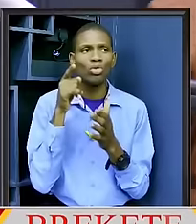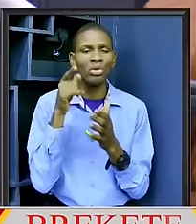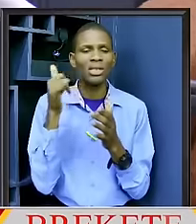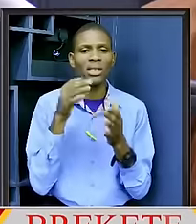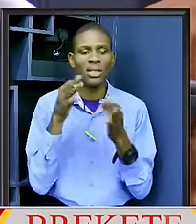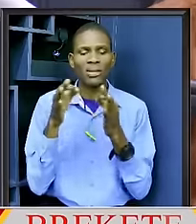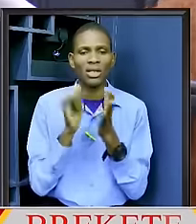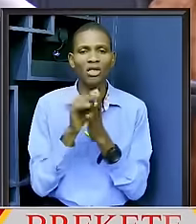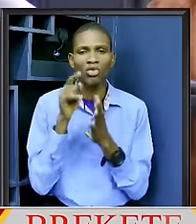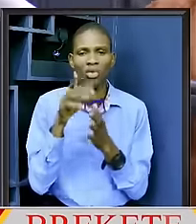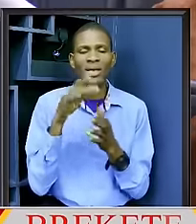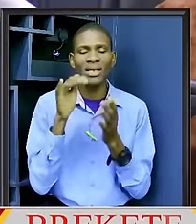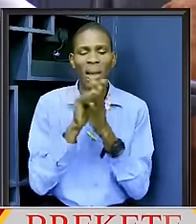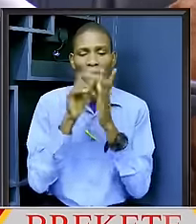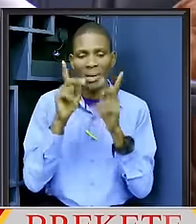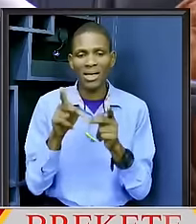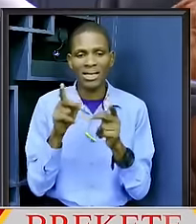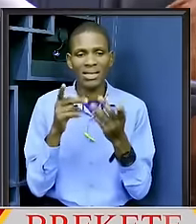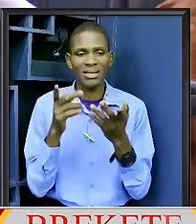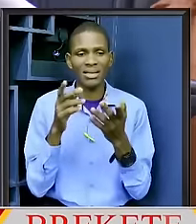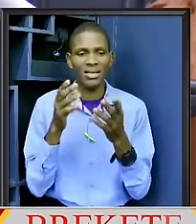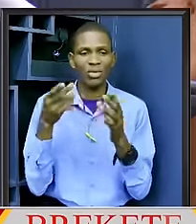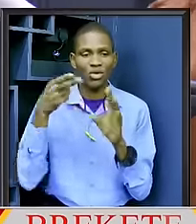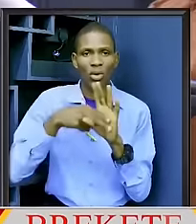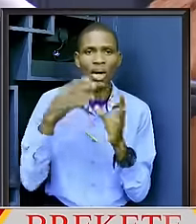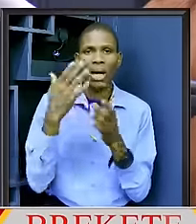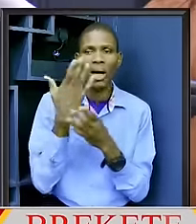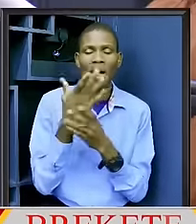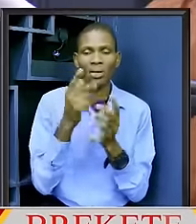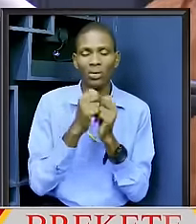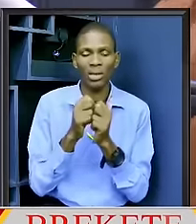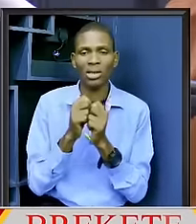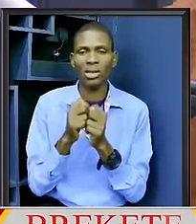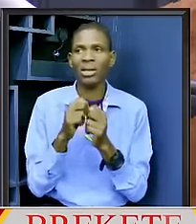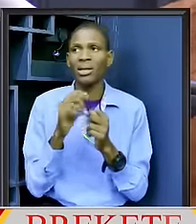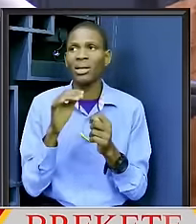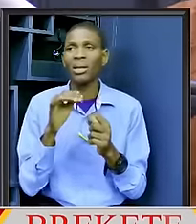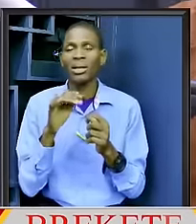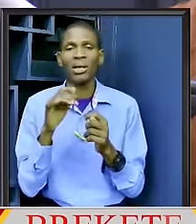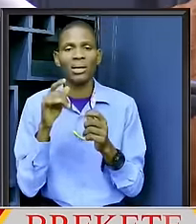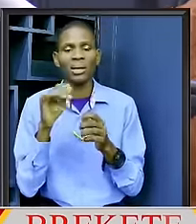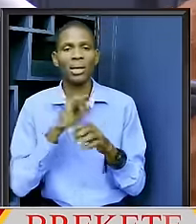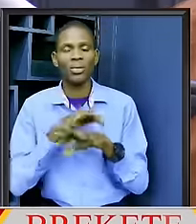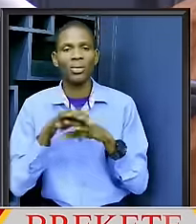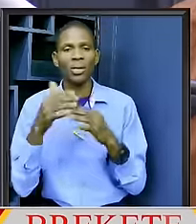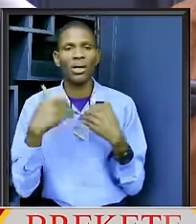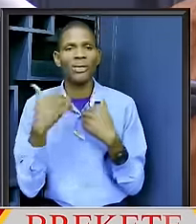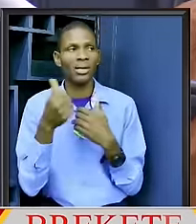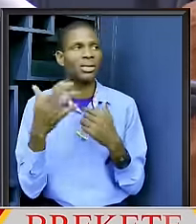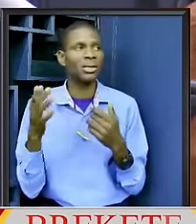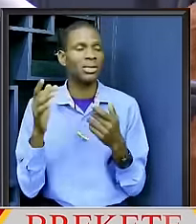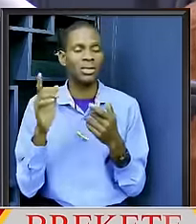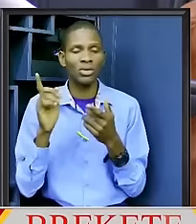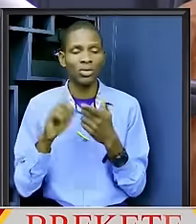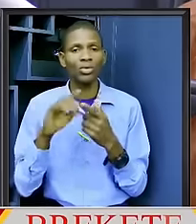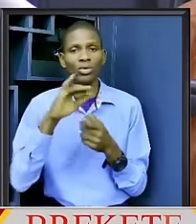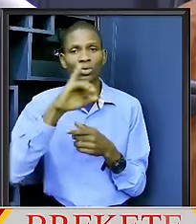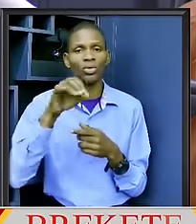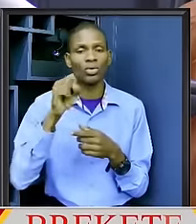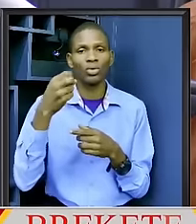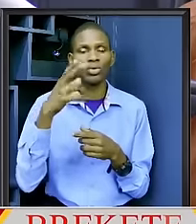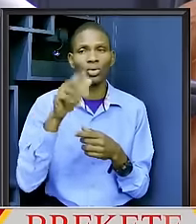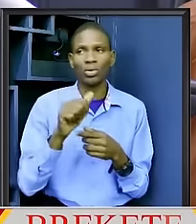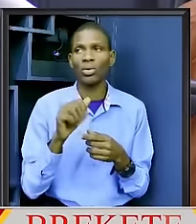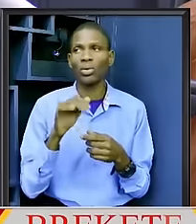person una connive, the person write good record about these people. You can call him. Yeah? You don't have anything with Joshua. Oh, in name Joshua?